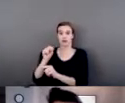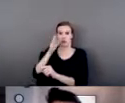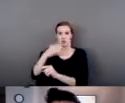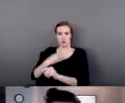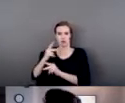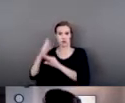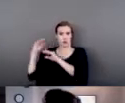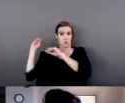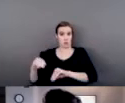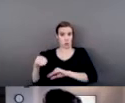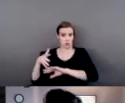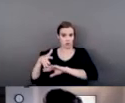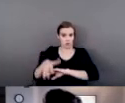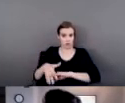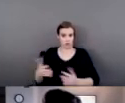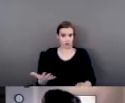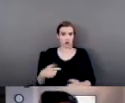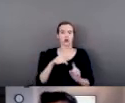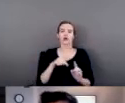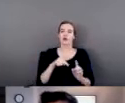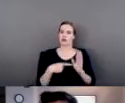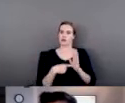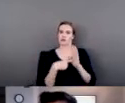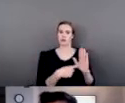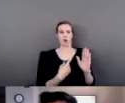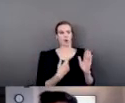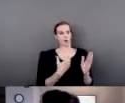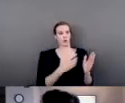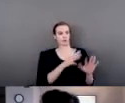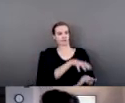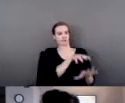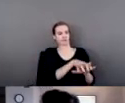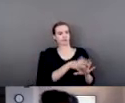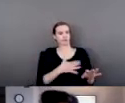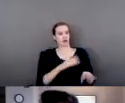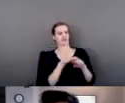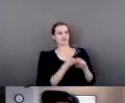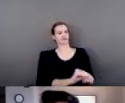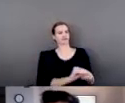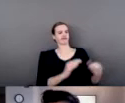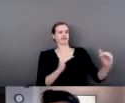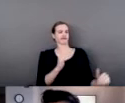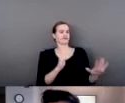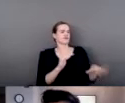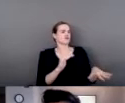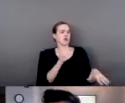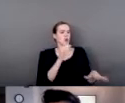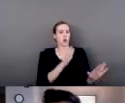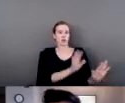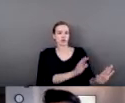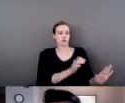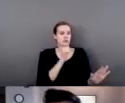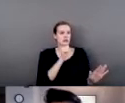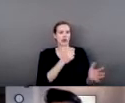human. We don't deserve to have this respect and protection from this